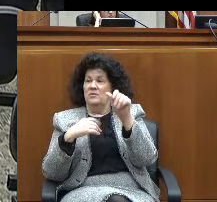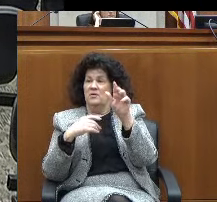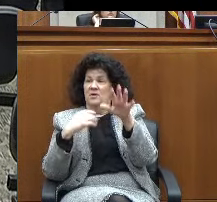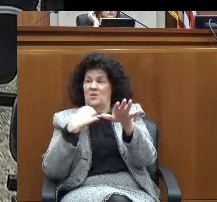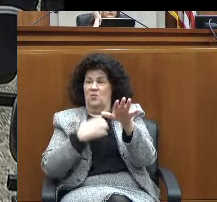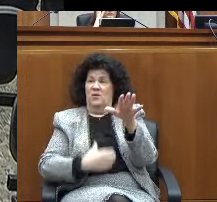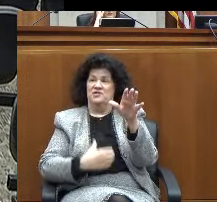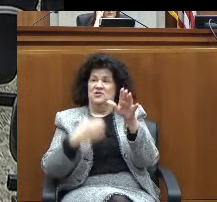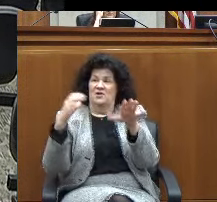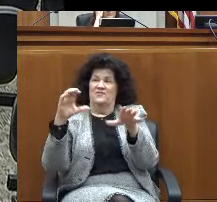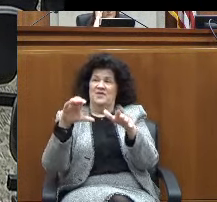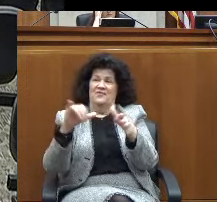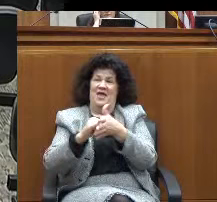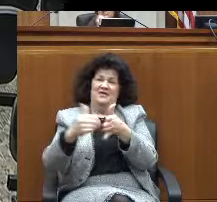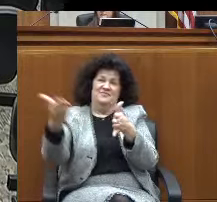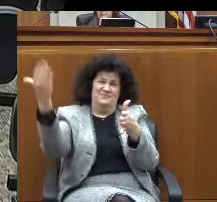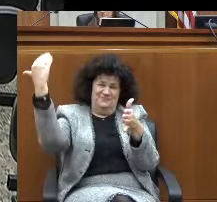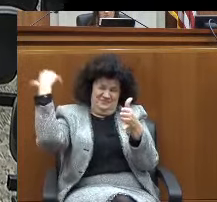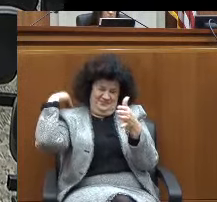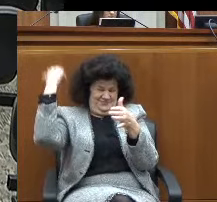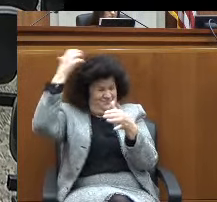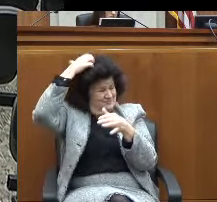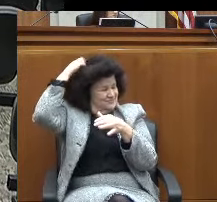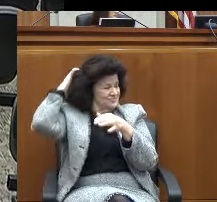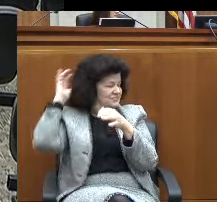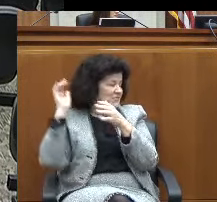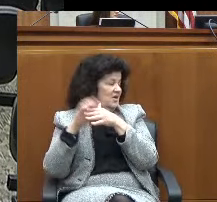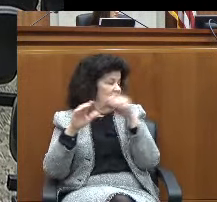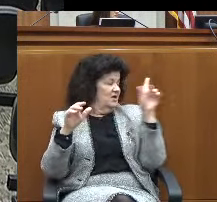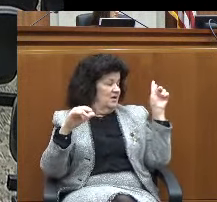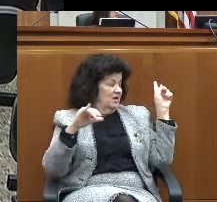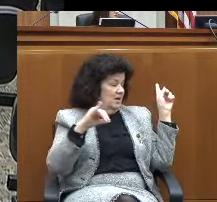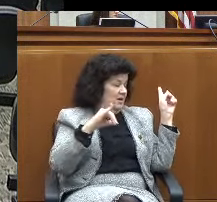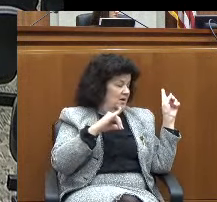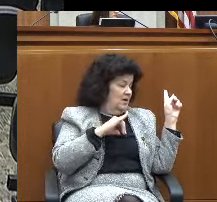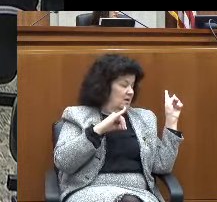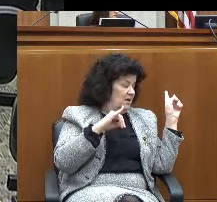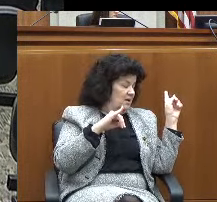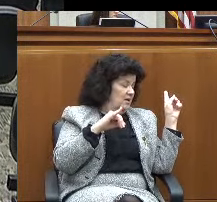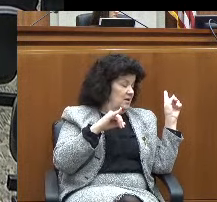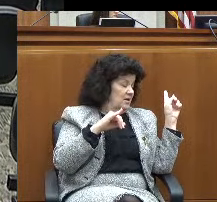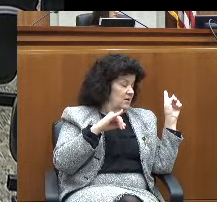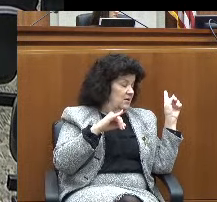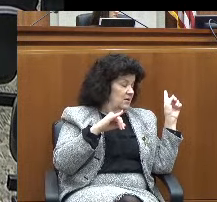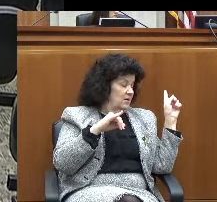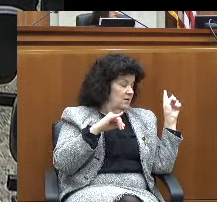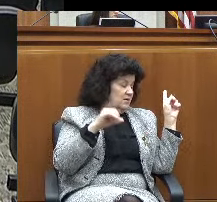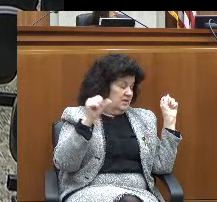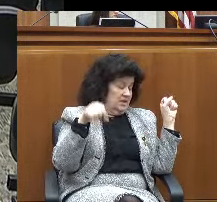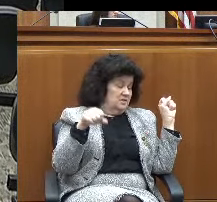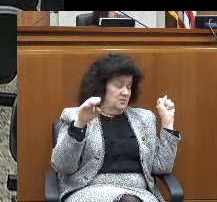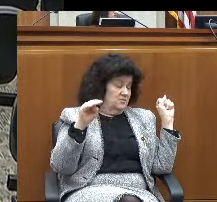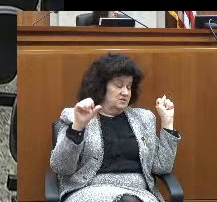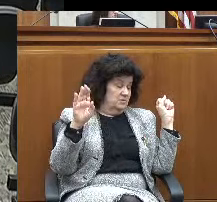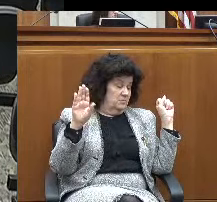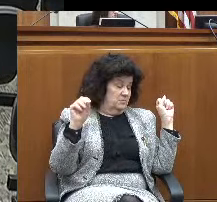me on that. Ms. Ellis, I'm just curious if Ms. Bonifants could vouch for this